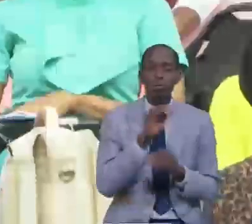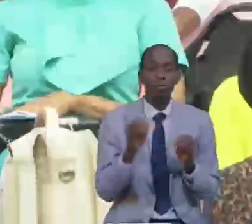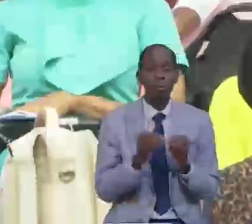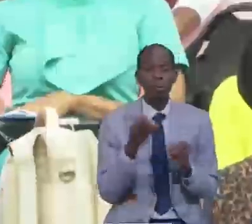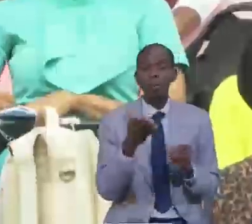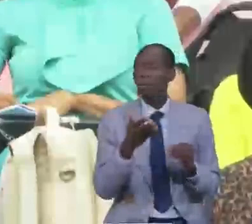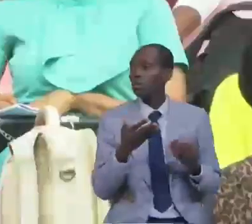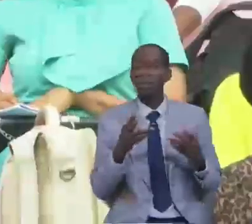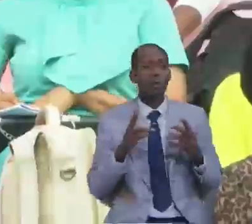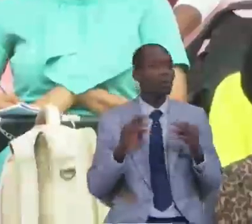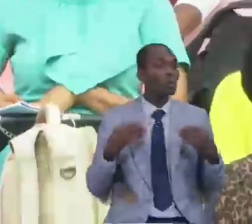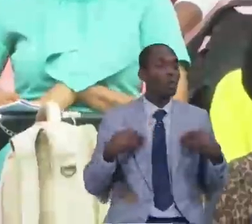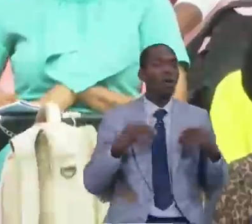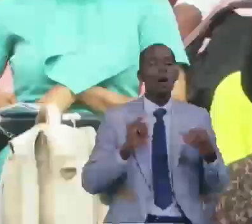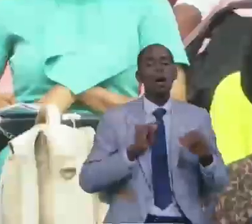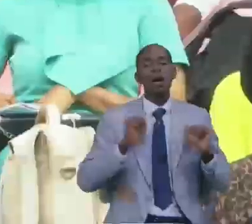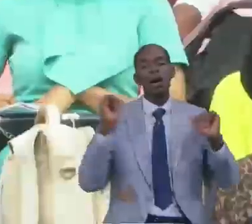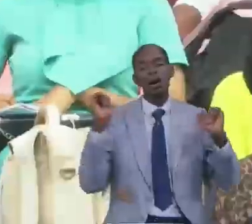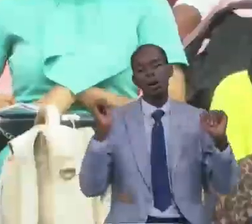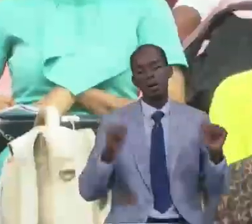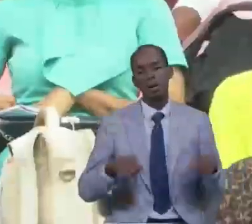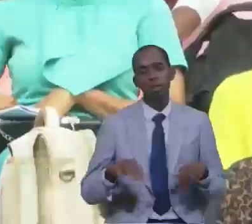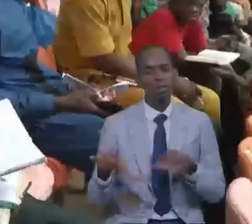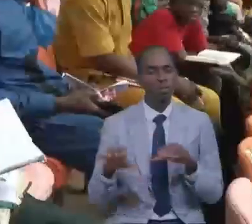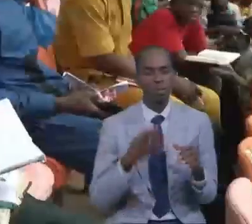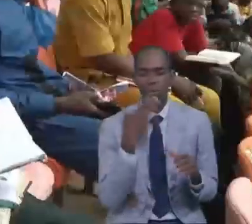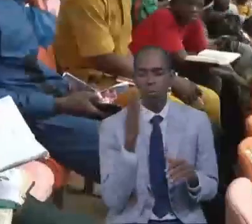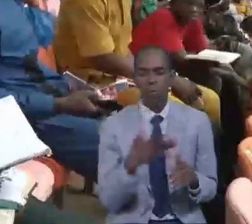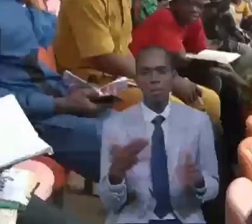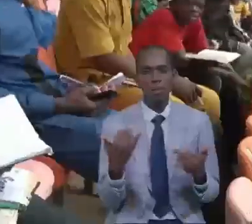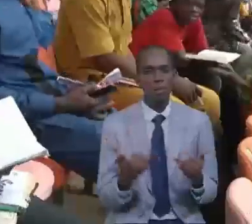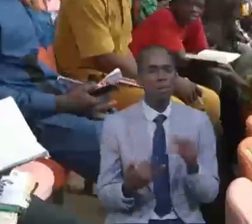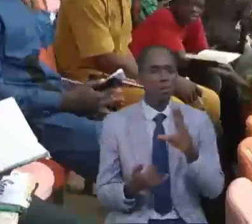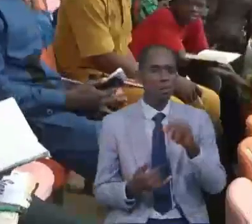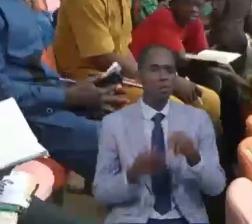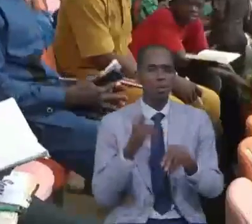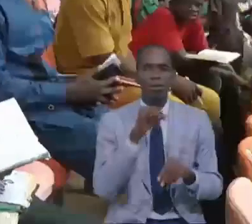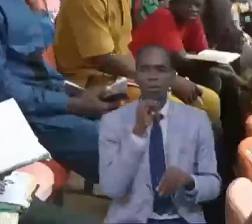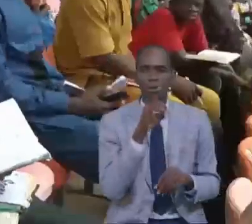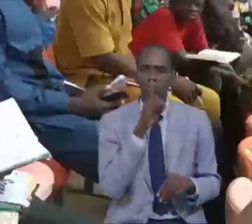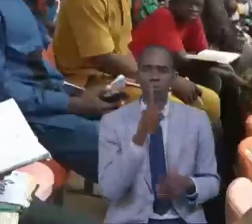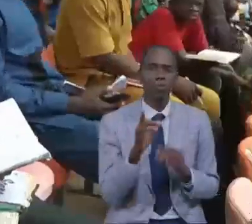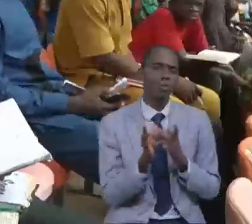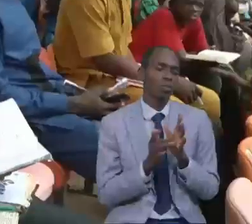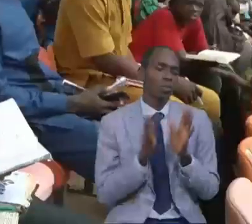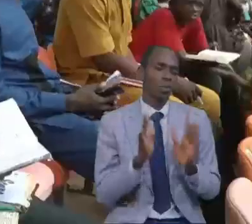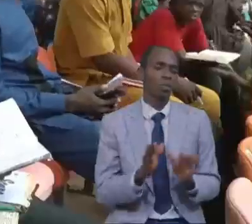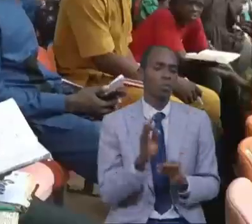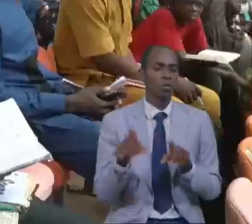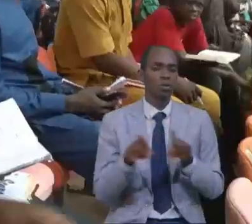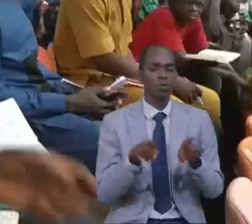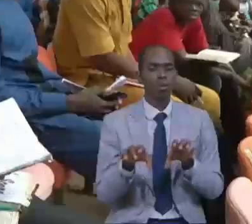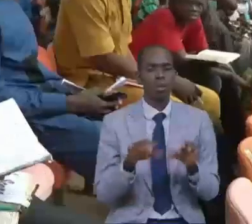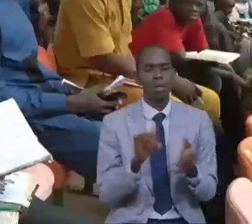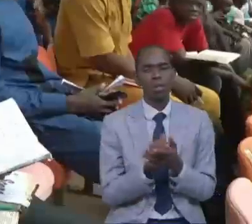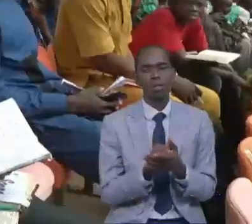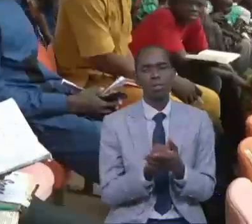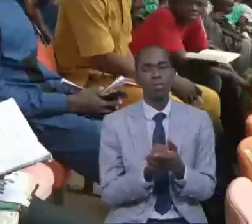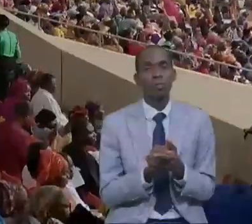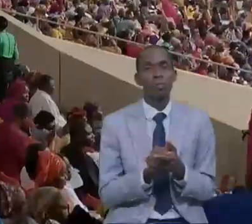Christian, whether people know or they don't know, whether they see or they don't see,